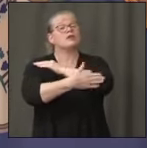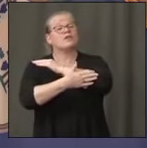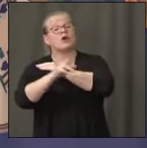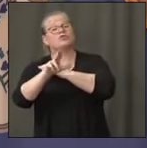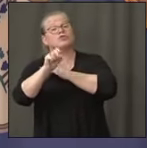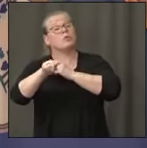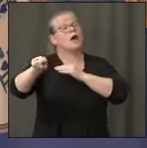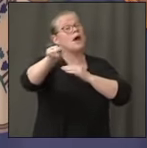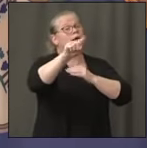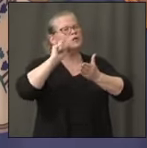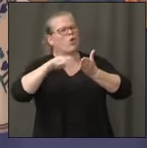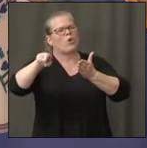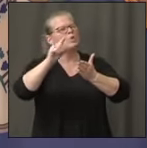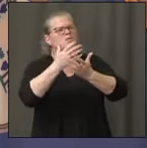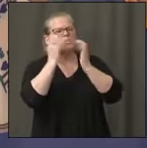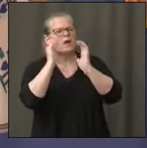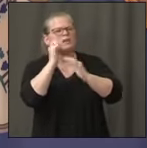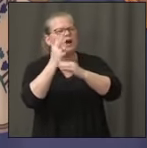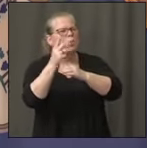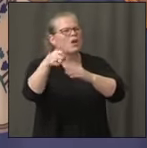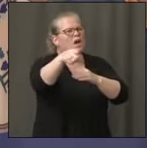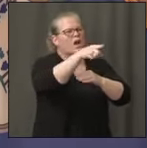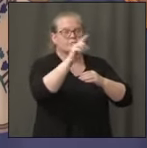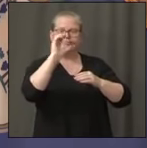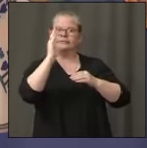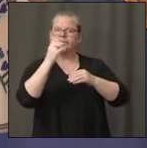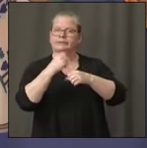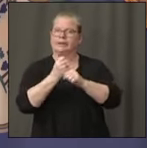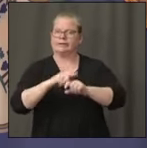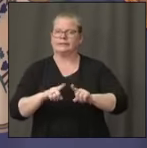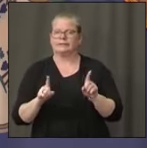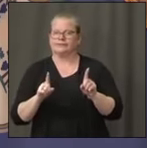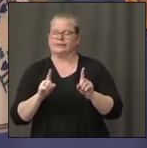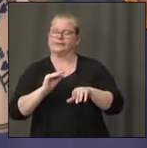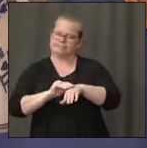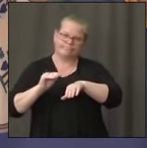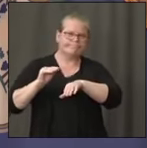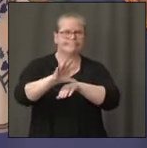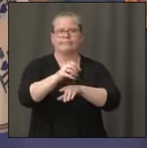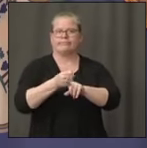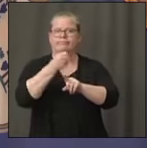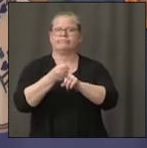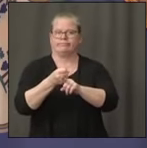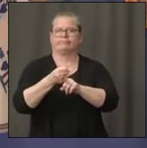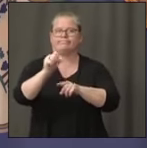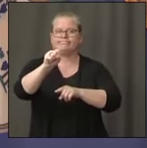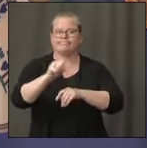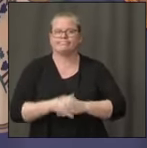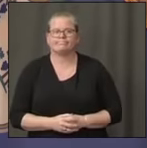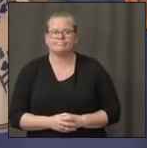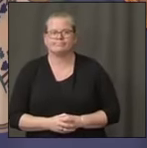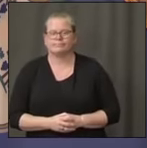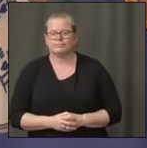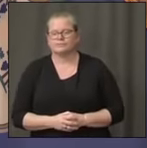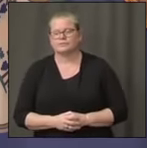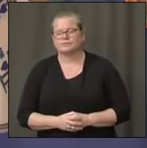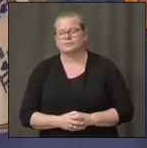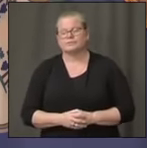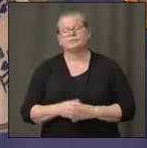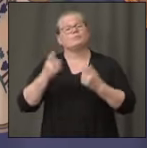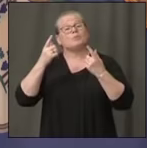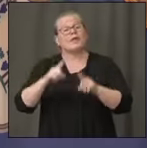Finally, I just wanted to talk to you a little bit about reopening starting tomorrow again. I think, you know, and David has given you a